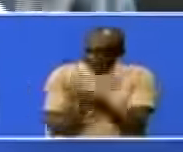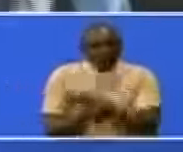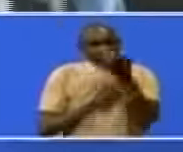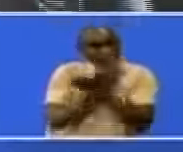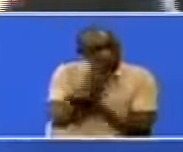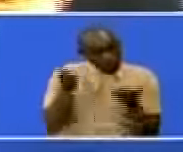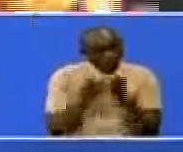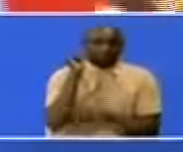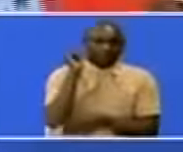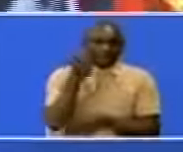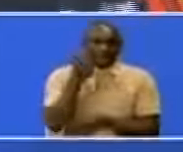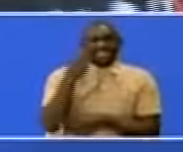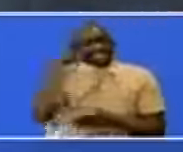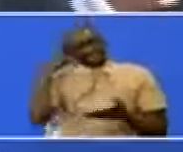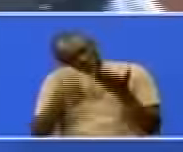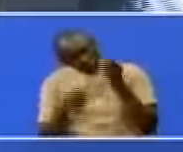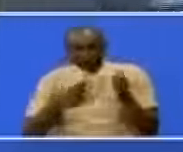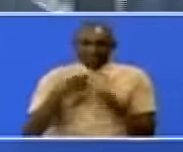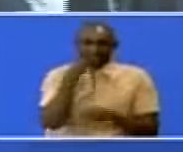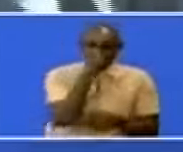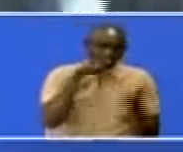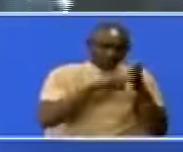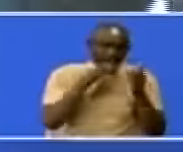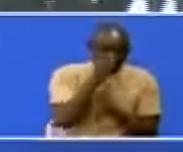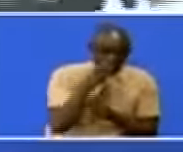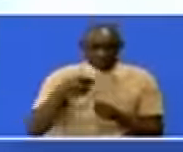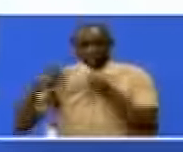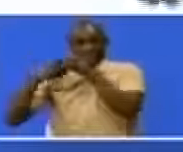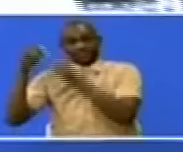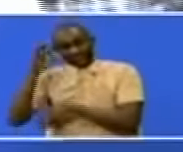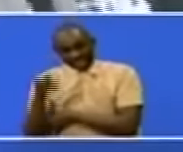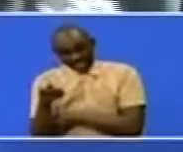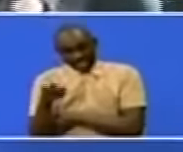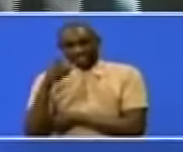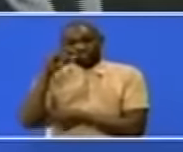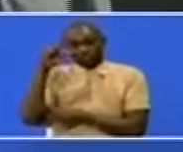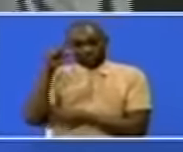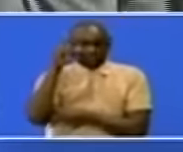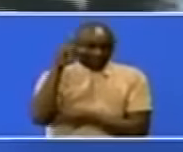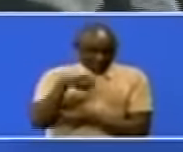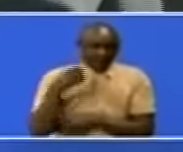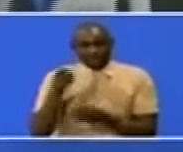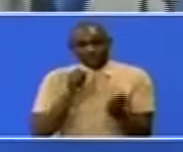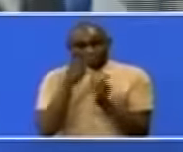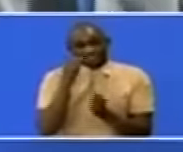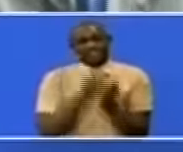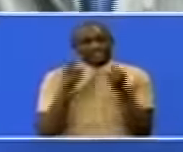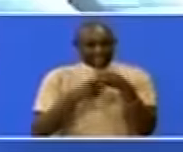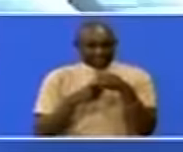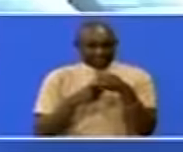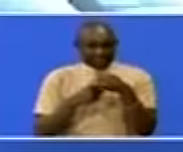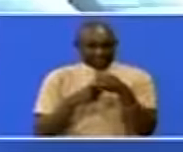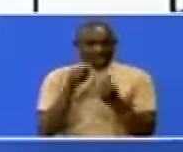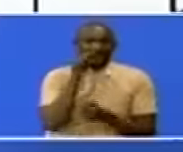economy, which has been projected to grow between 5.5 to 6% of GDP by 2016. Abi